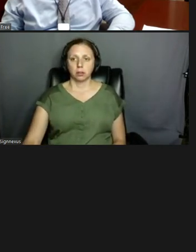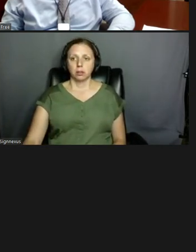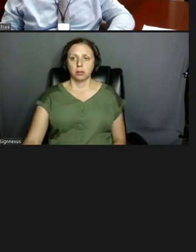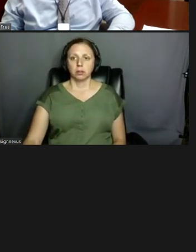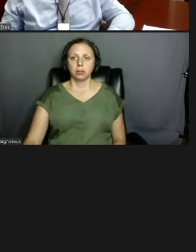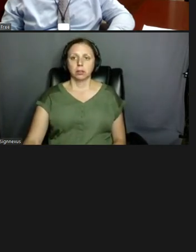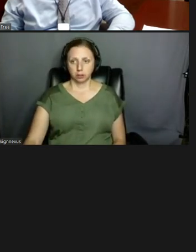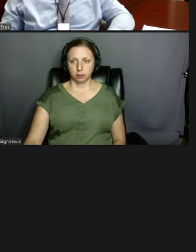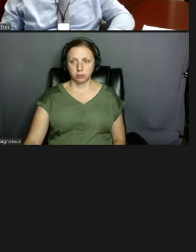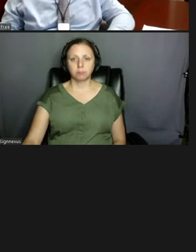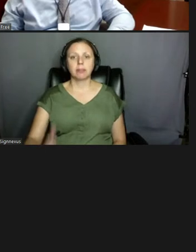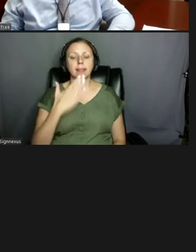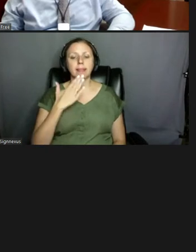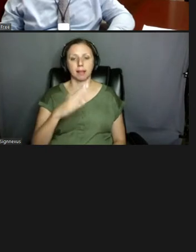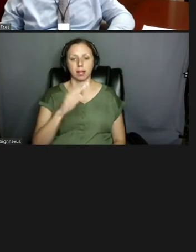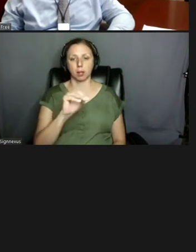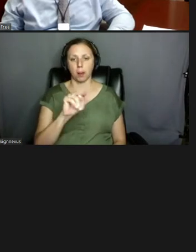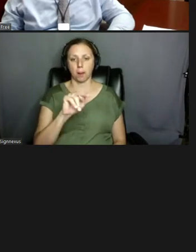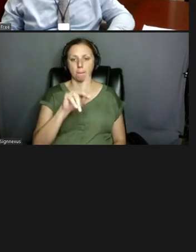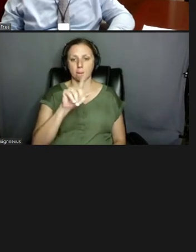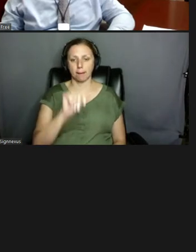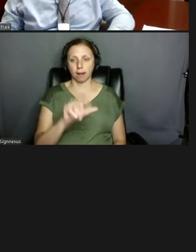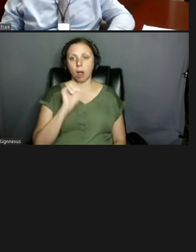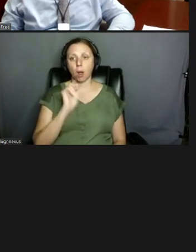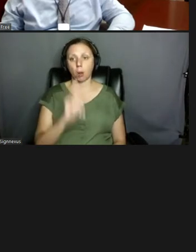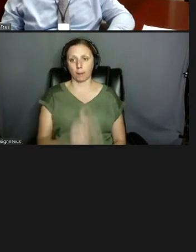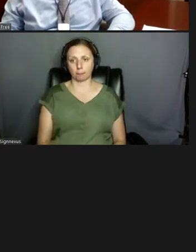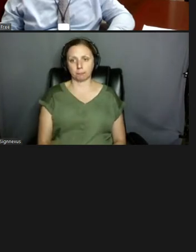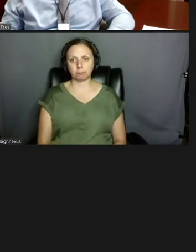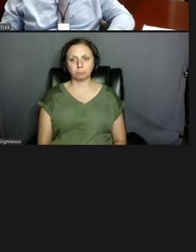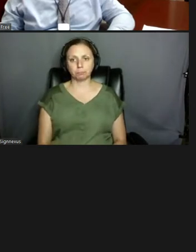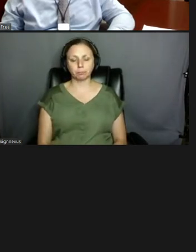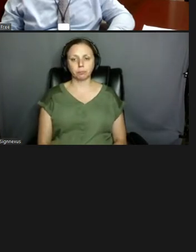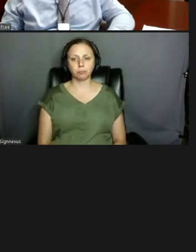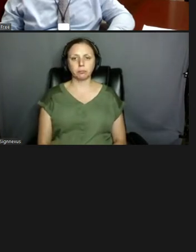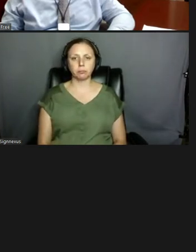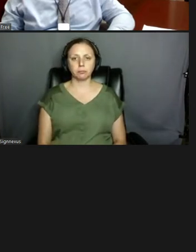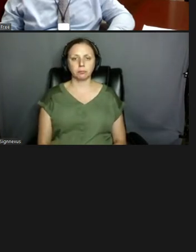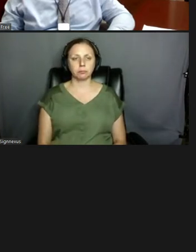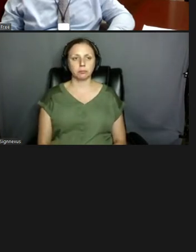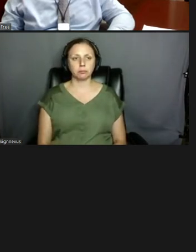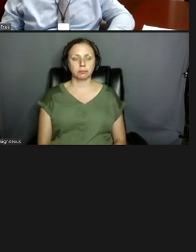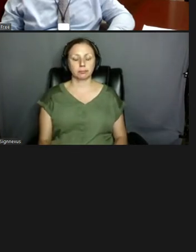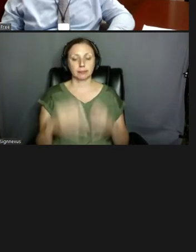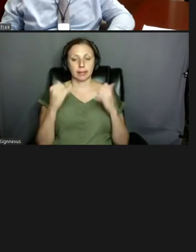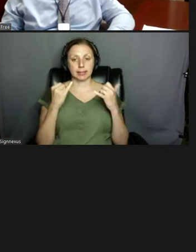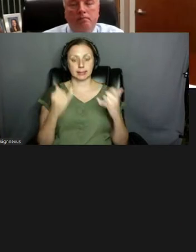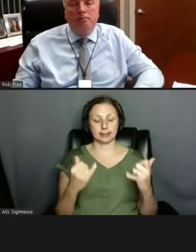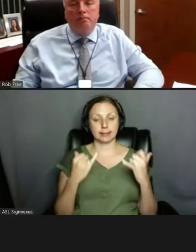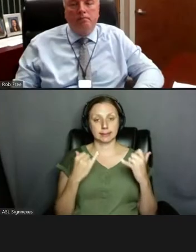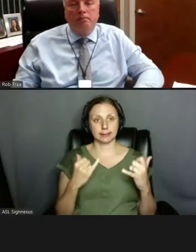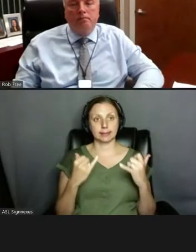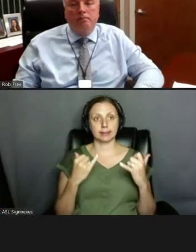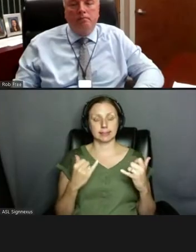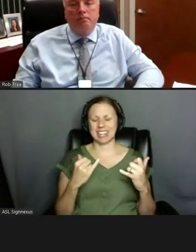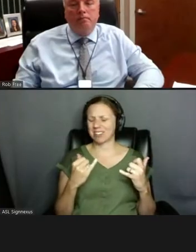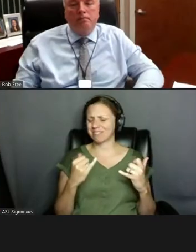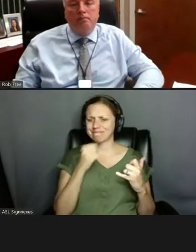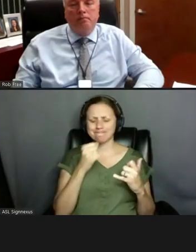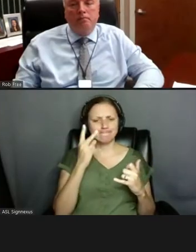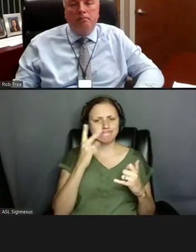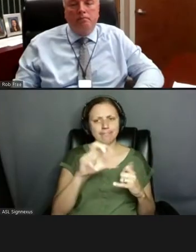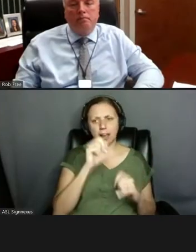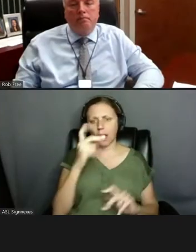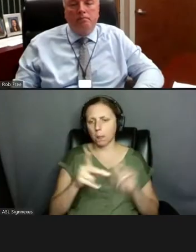Great. Thank you, Amanda. Okay. At this time, I don't see anyone else in the